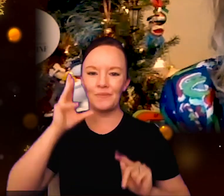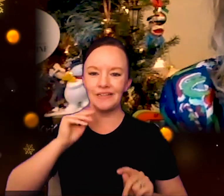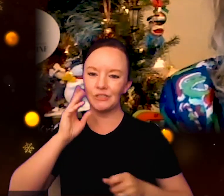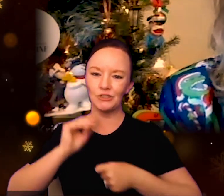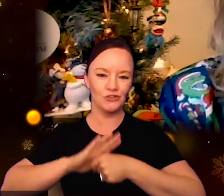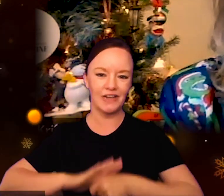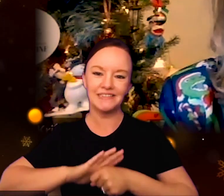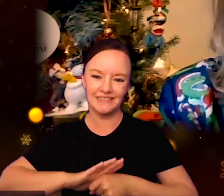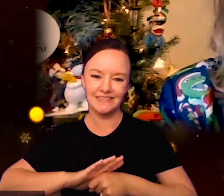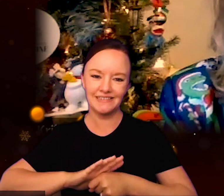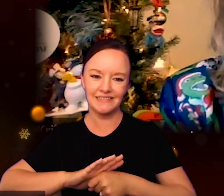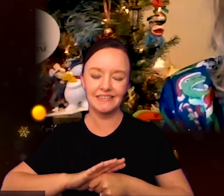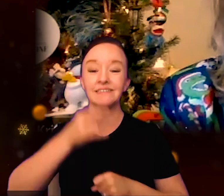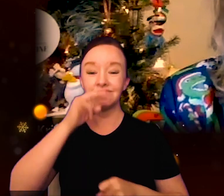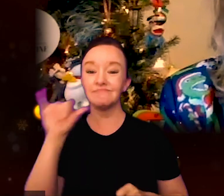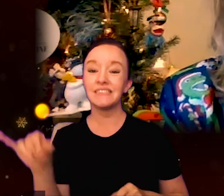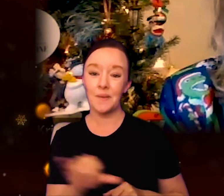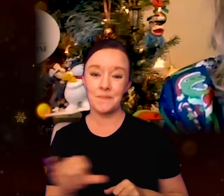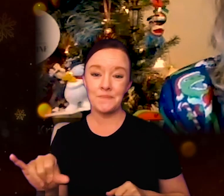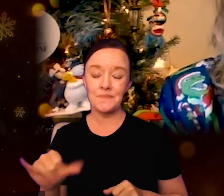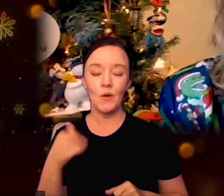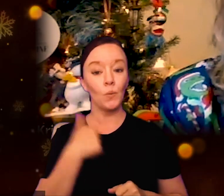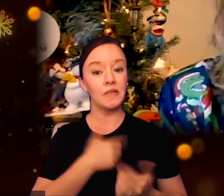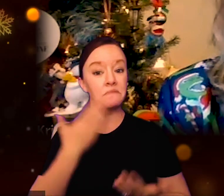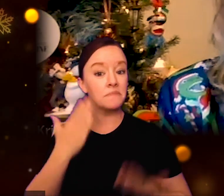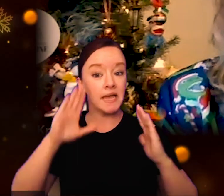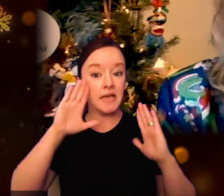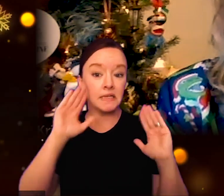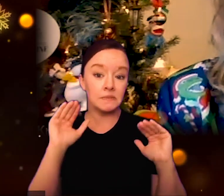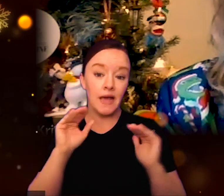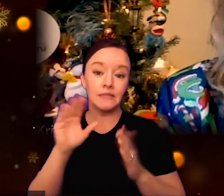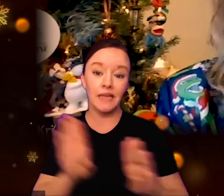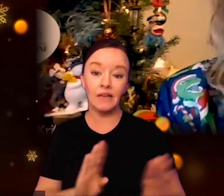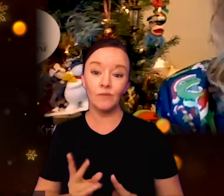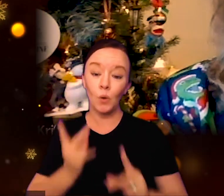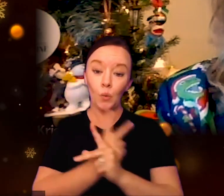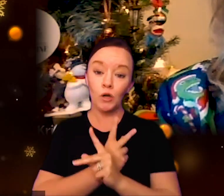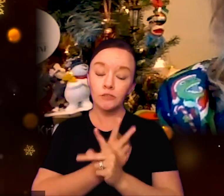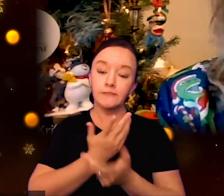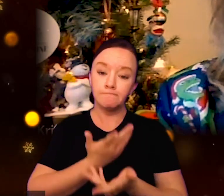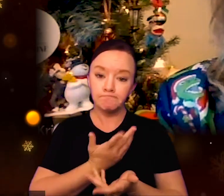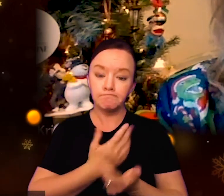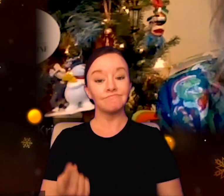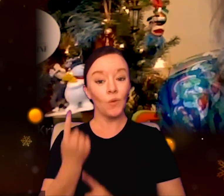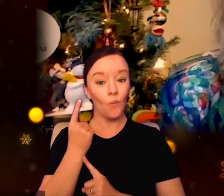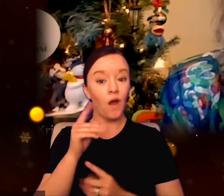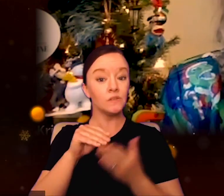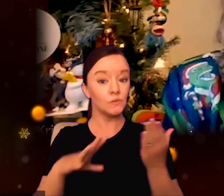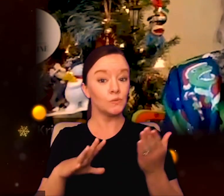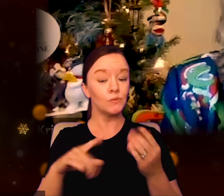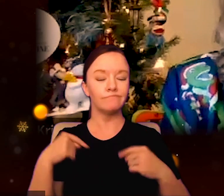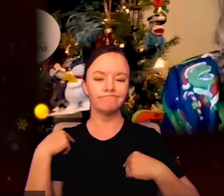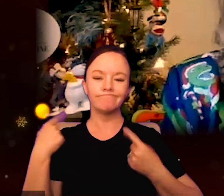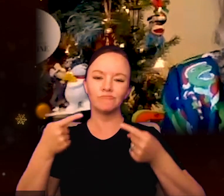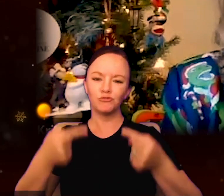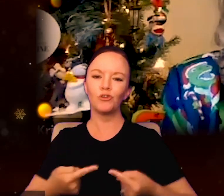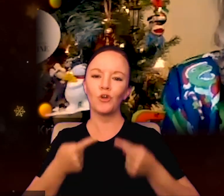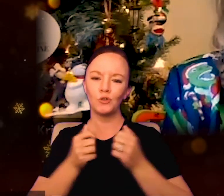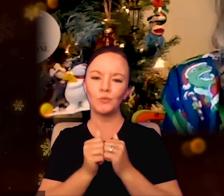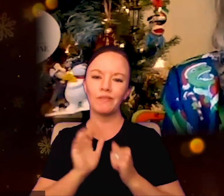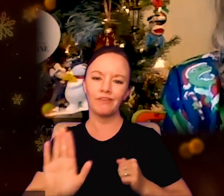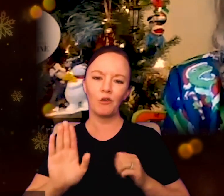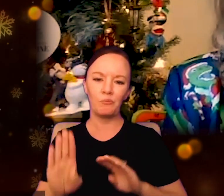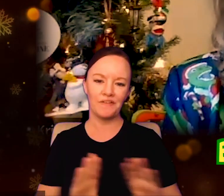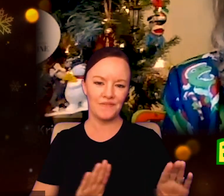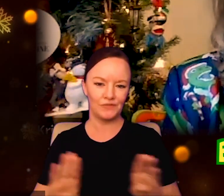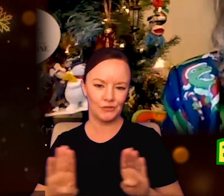stress. Kids are too. We might expect behavior to be more of a challenge. One student has